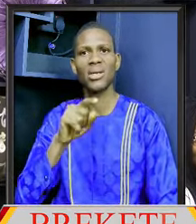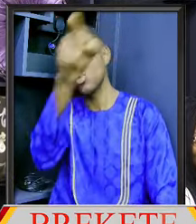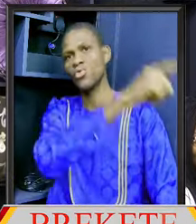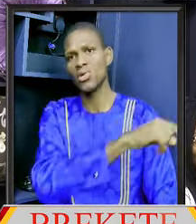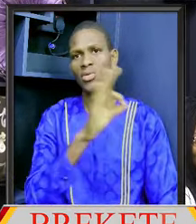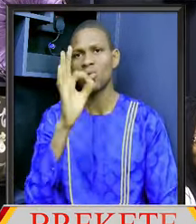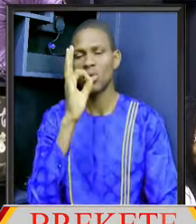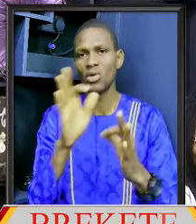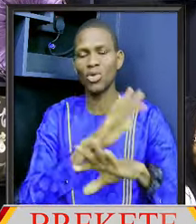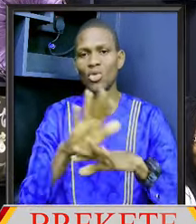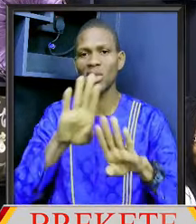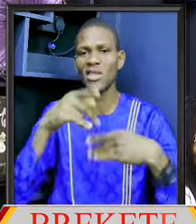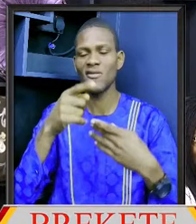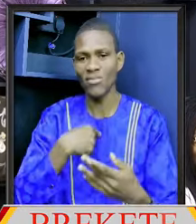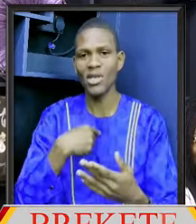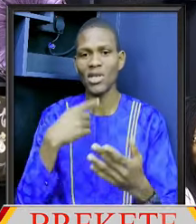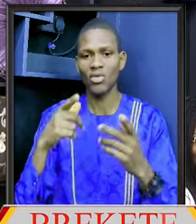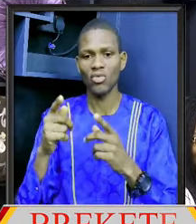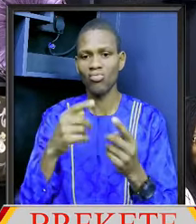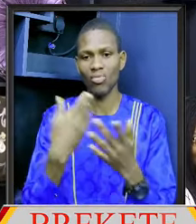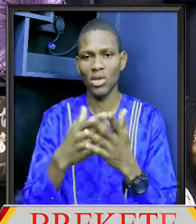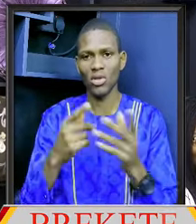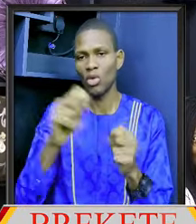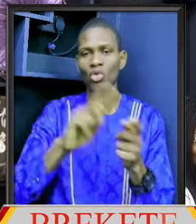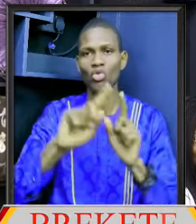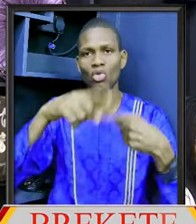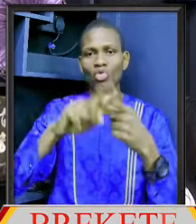give me transport to go to Lugbe.